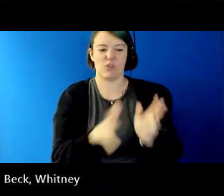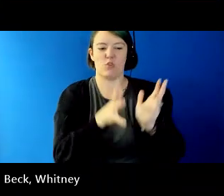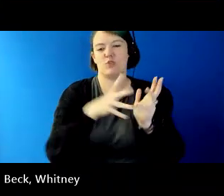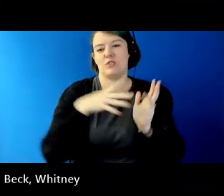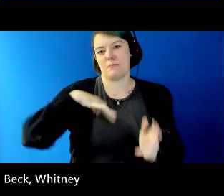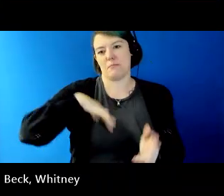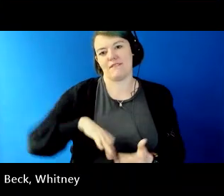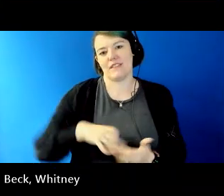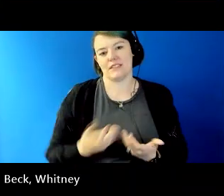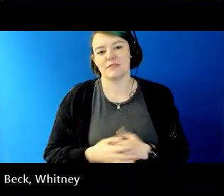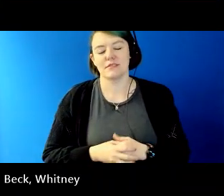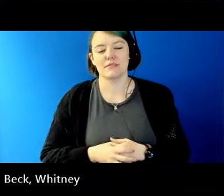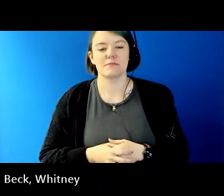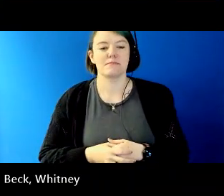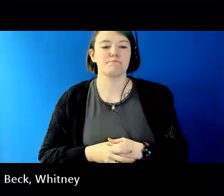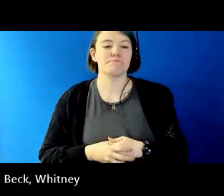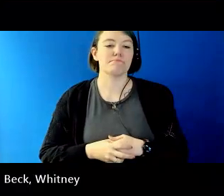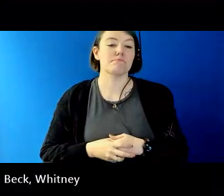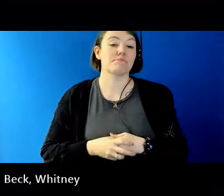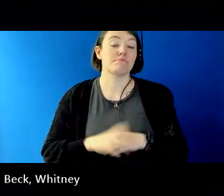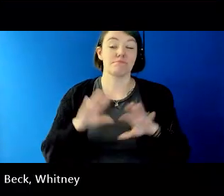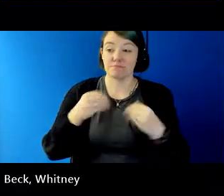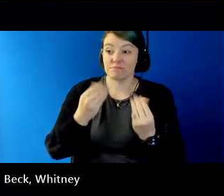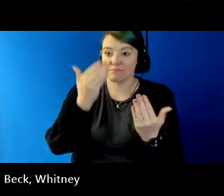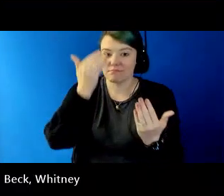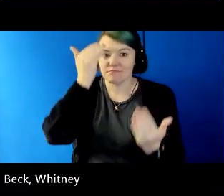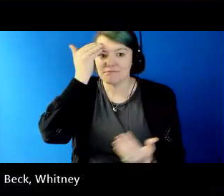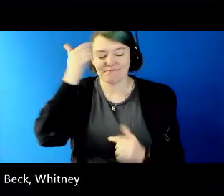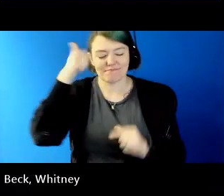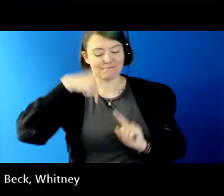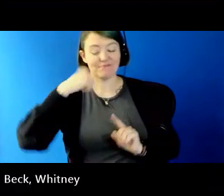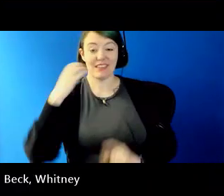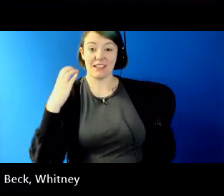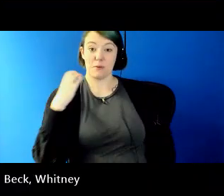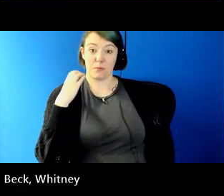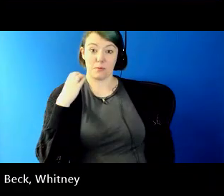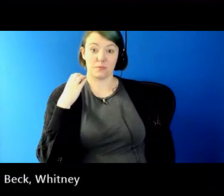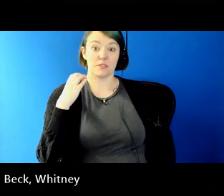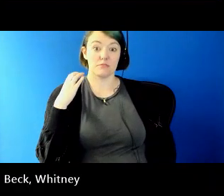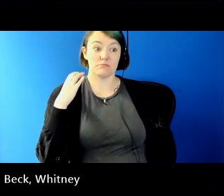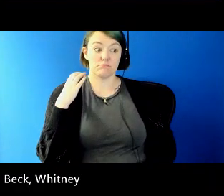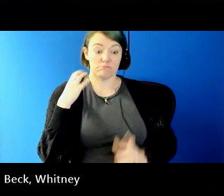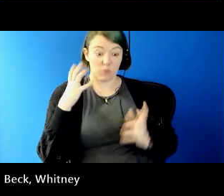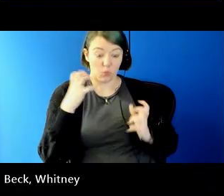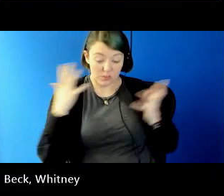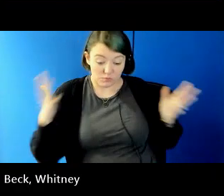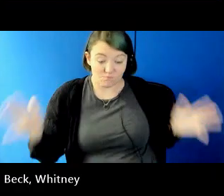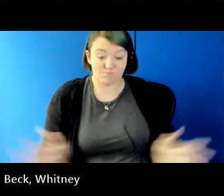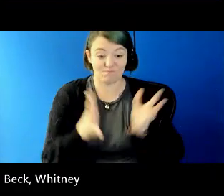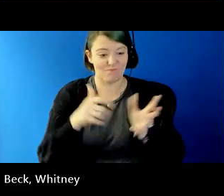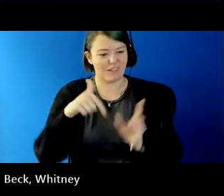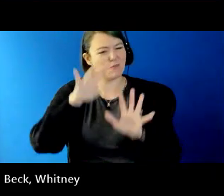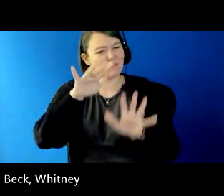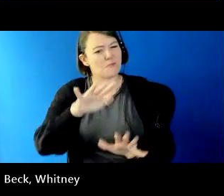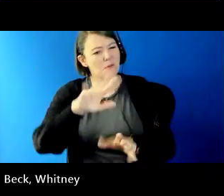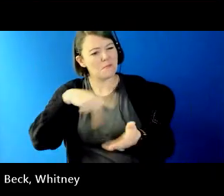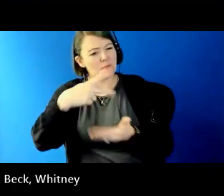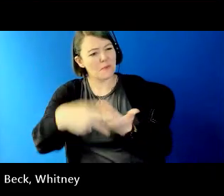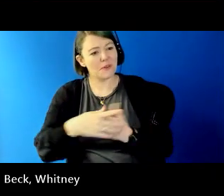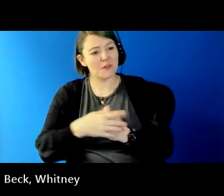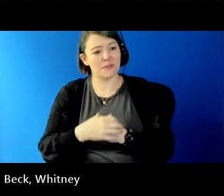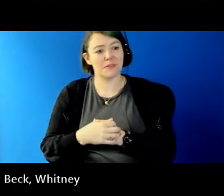also gives the awareness that this employer is wanting to promote a wonderful program as well. So in the past, our